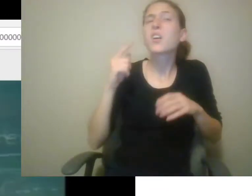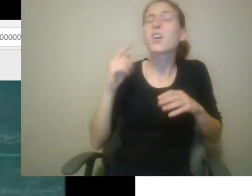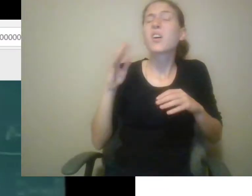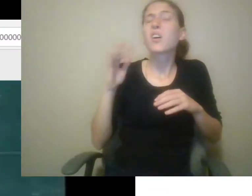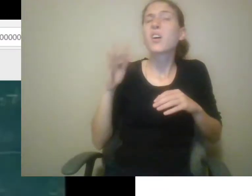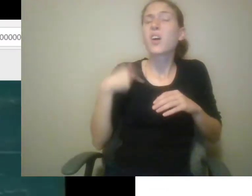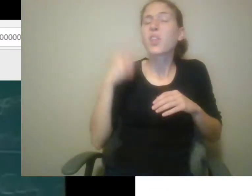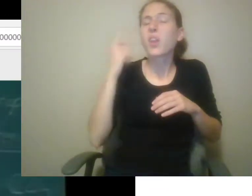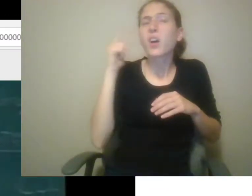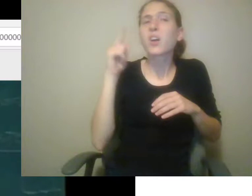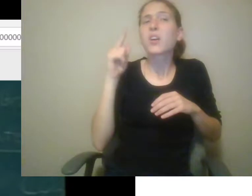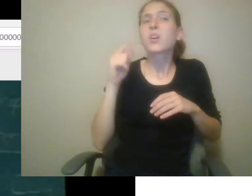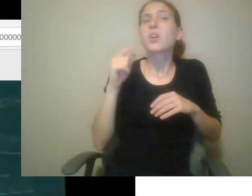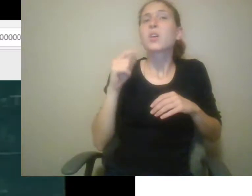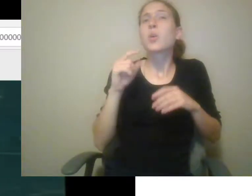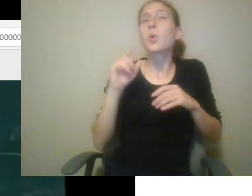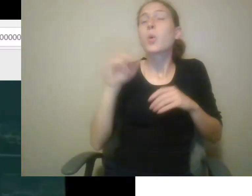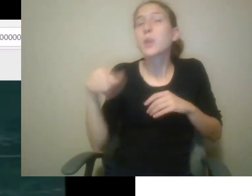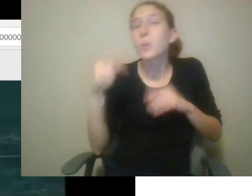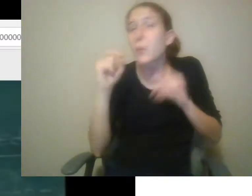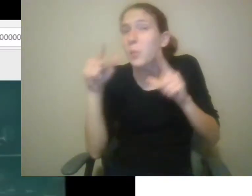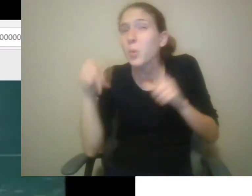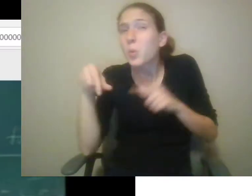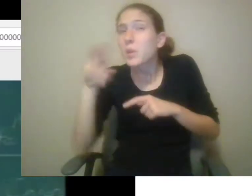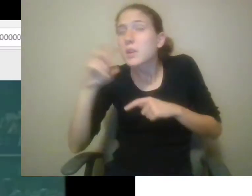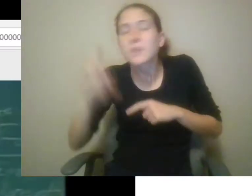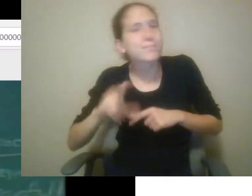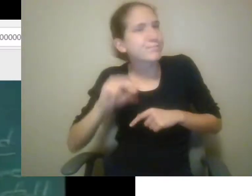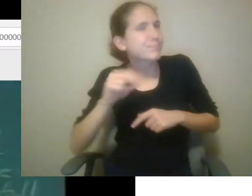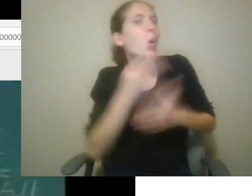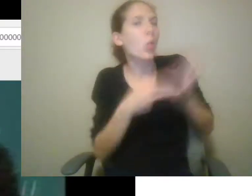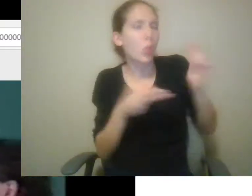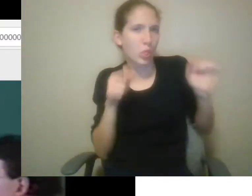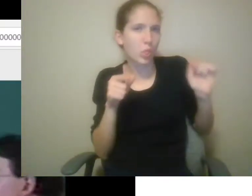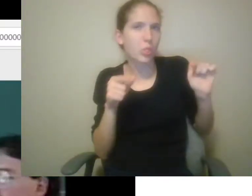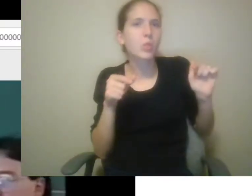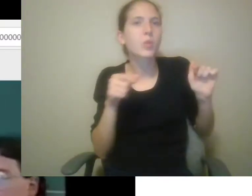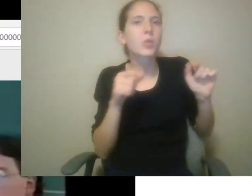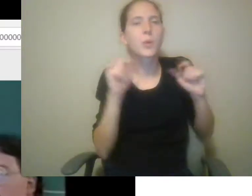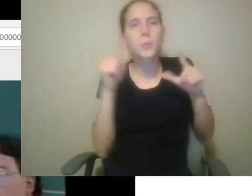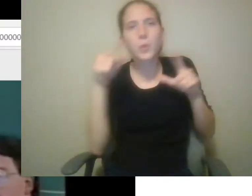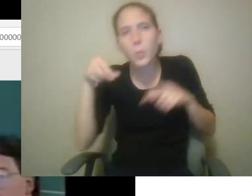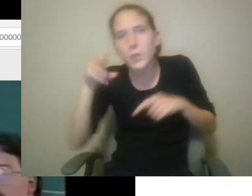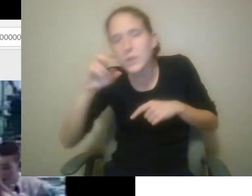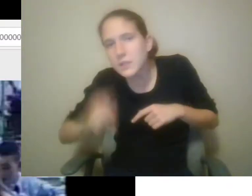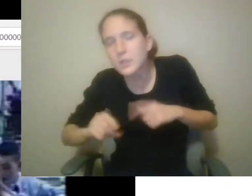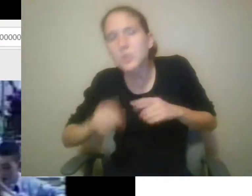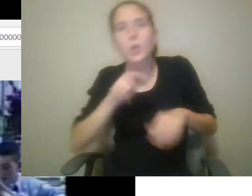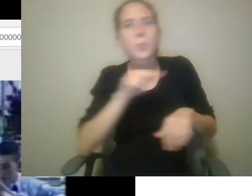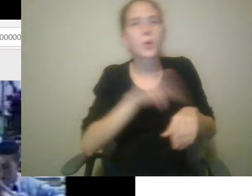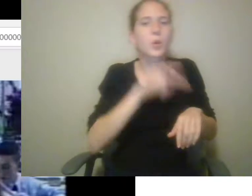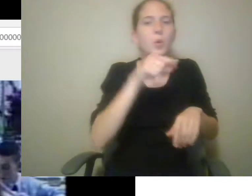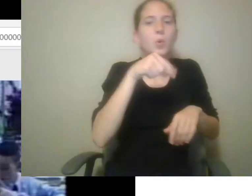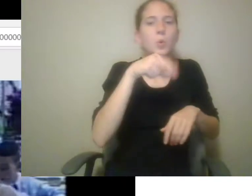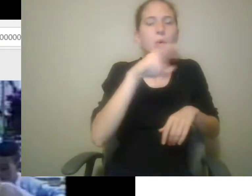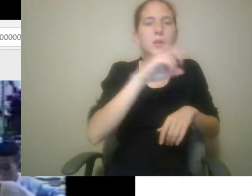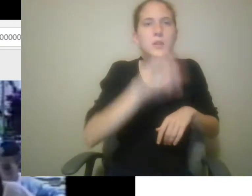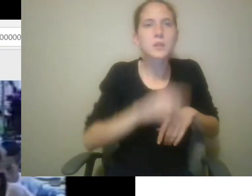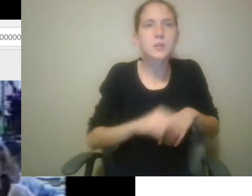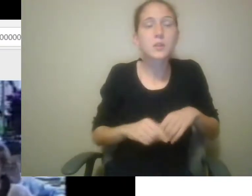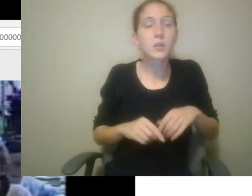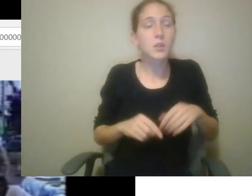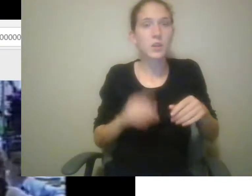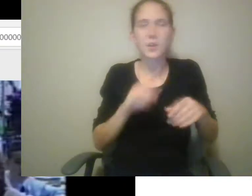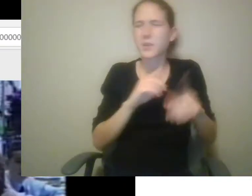on, chloroplast would be included, yes. Okay? Not photosynthesis and all the rest perhaps, but chloroplast would be included.